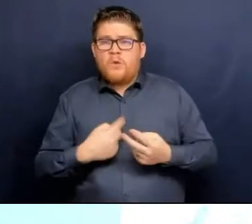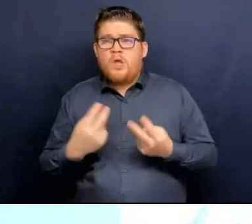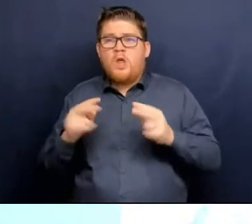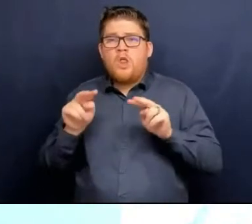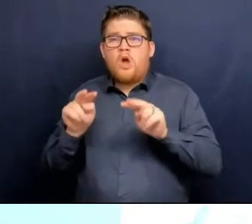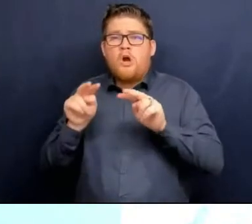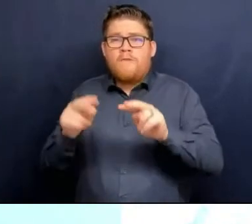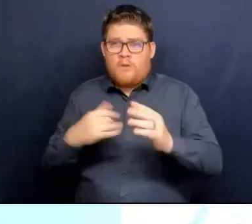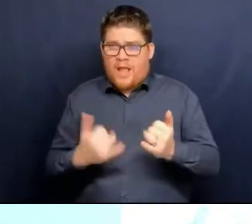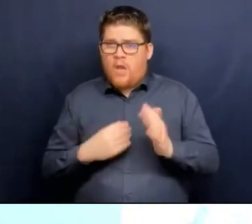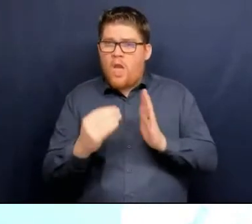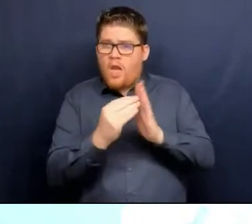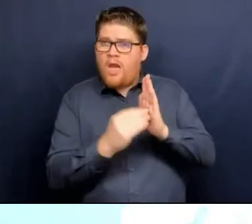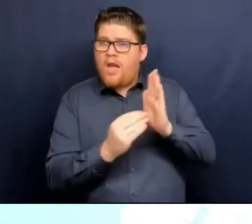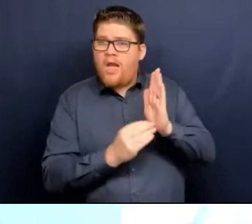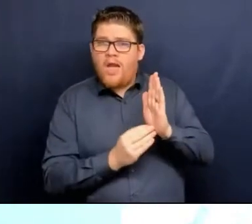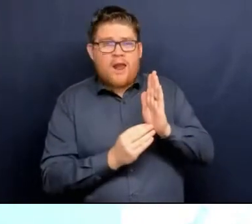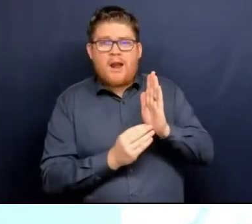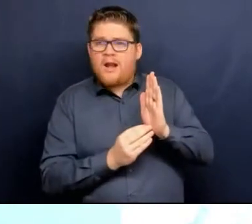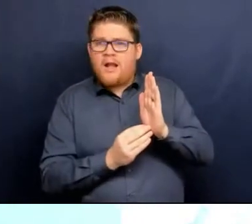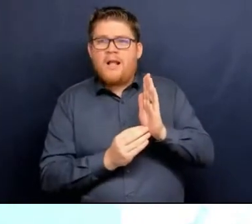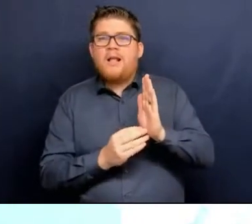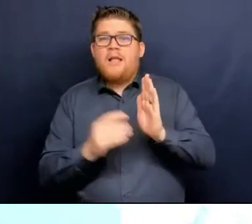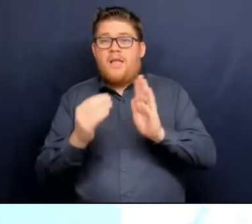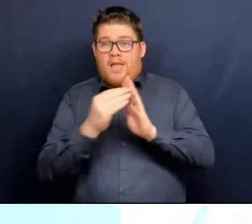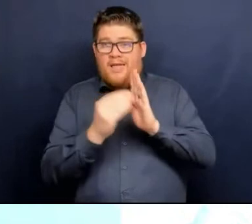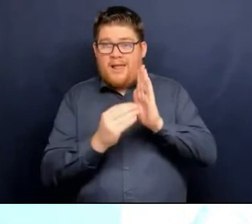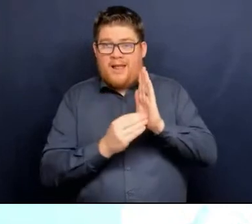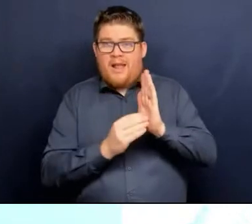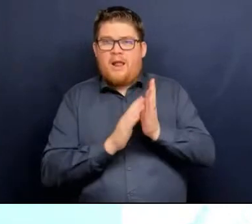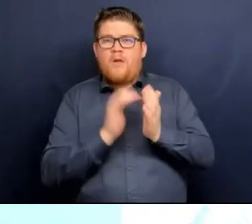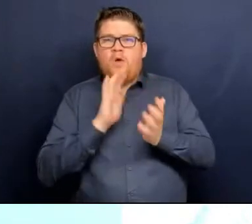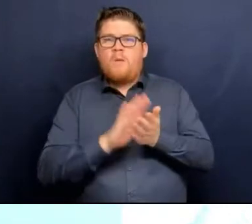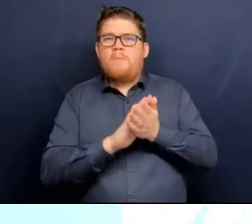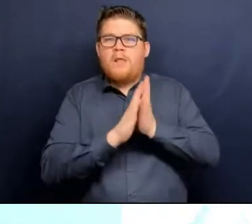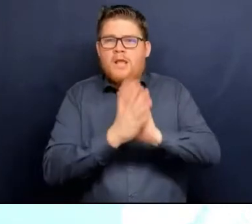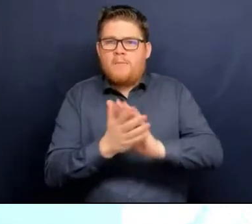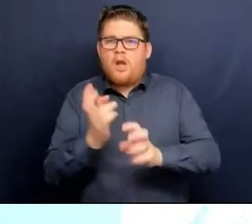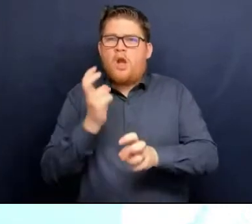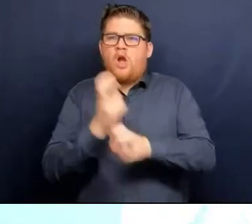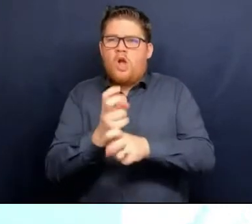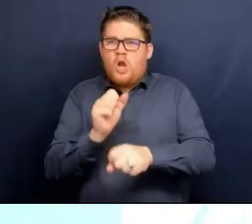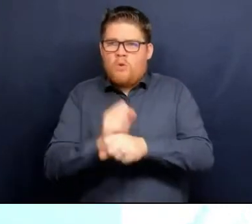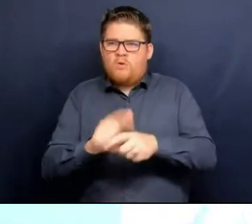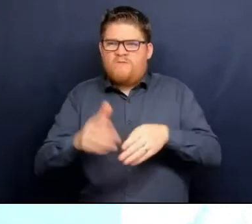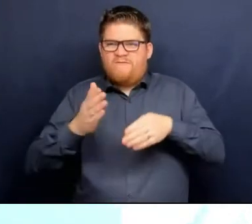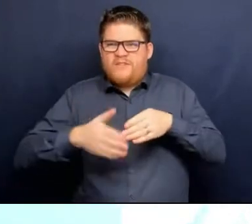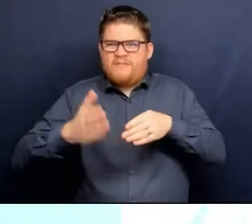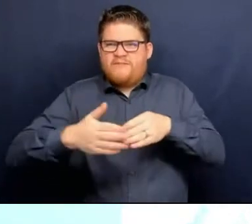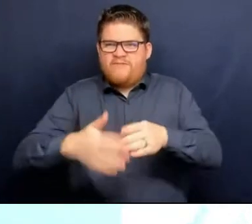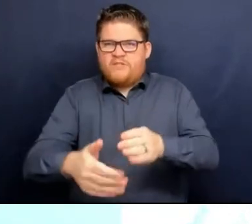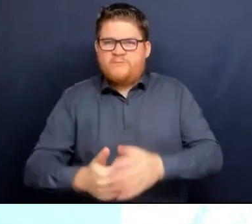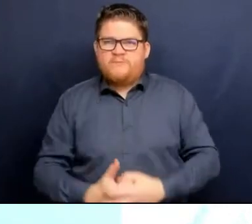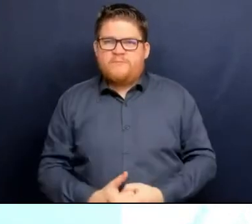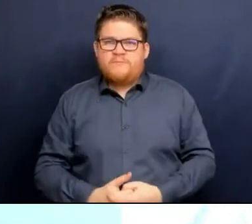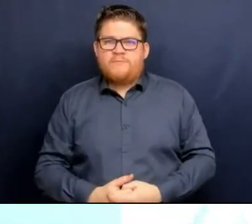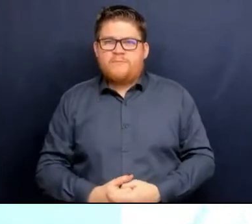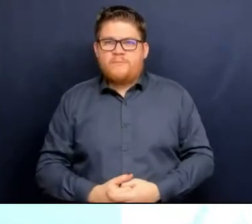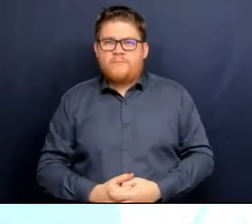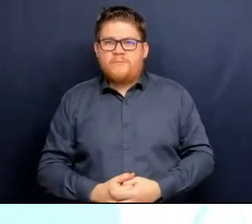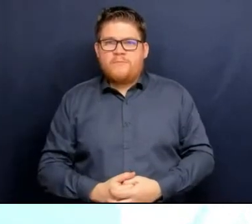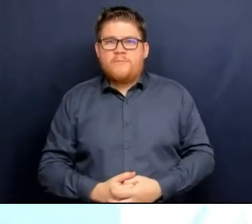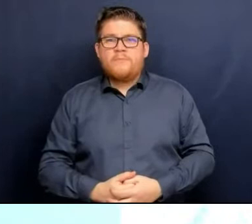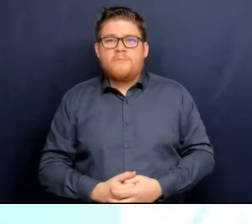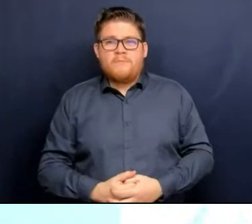hard work that that we know that politicians, we know that